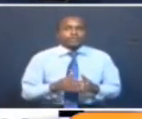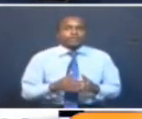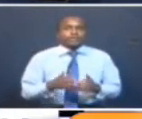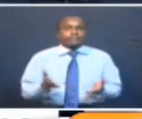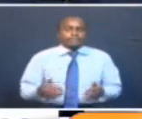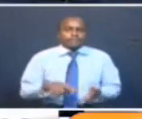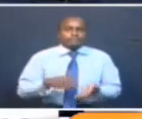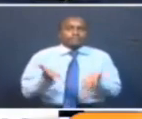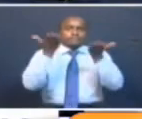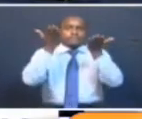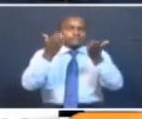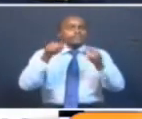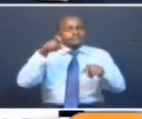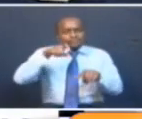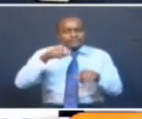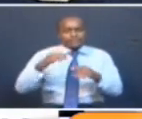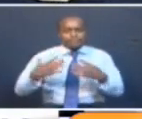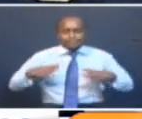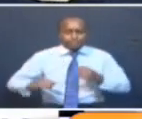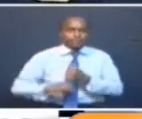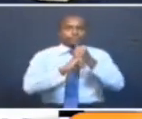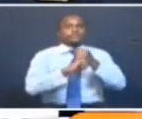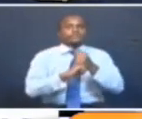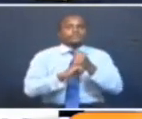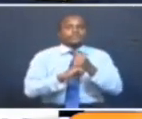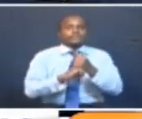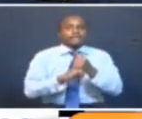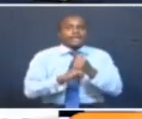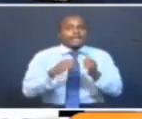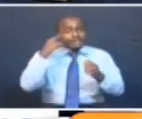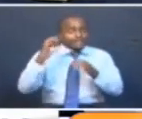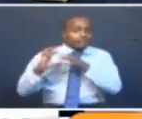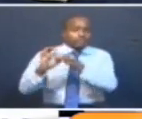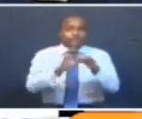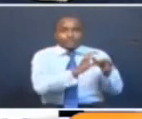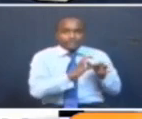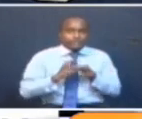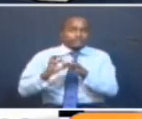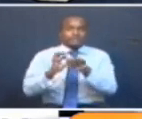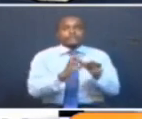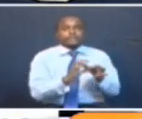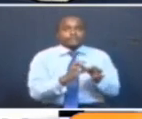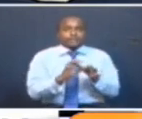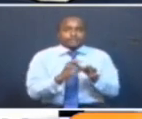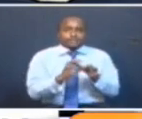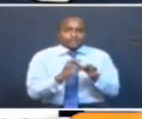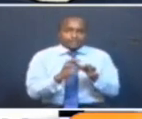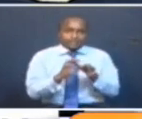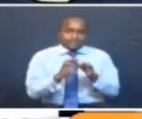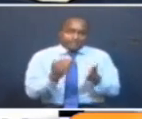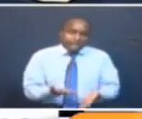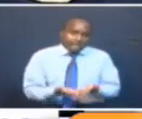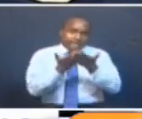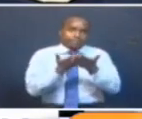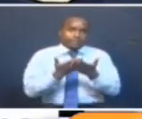lift as much as I can. And I think that the holding hands together and holding the hands of the